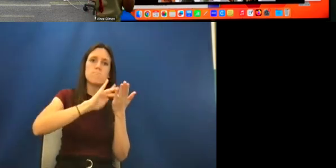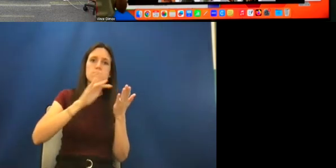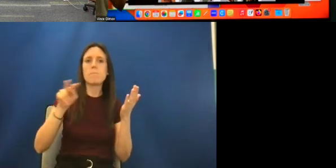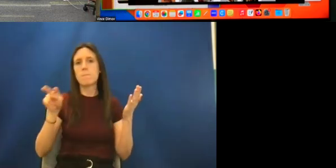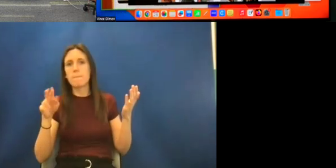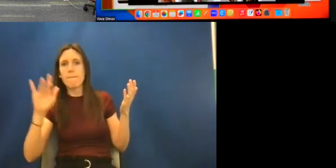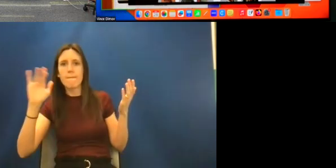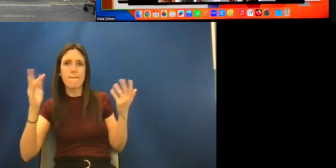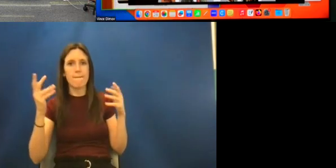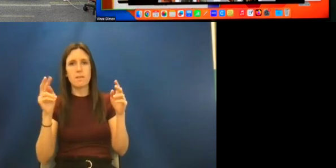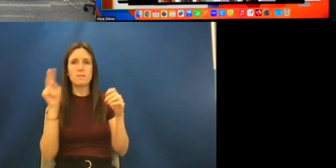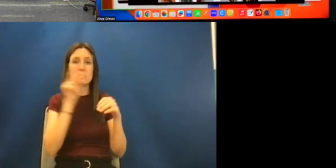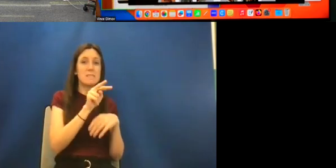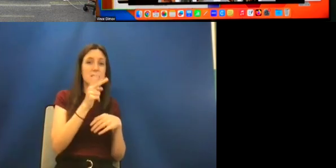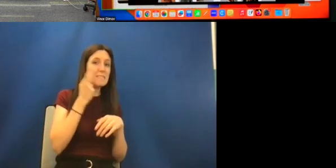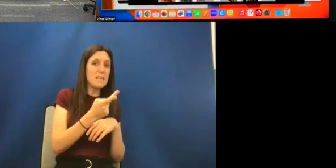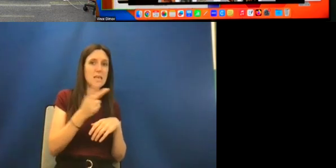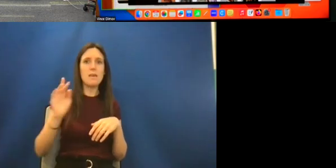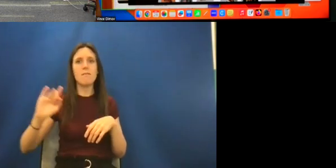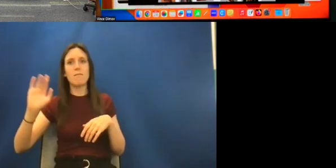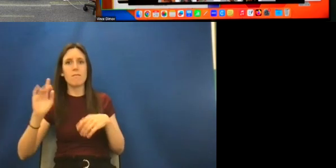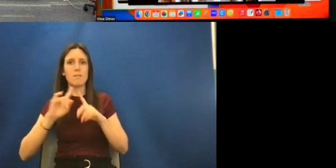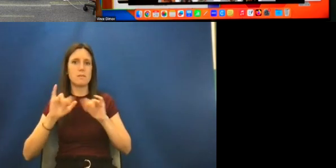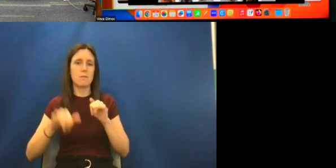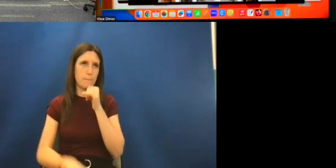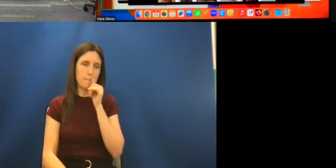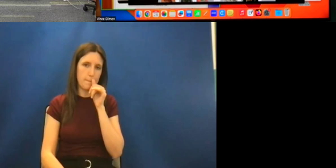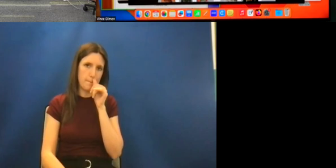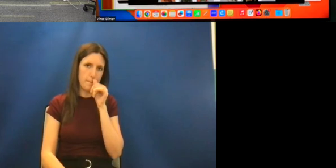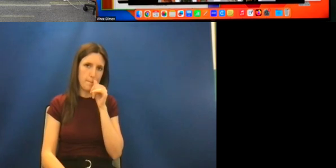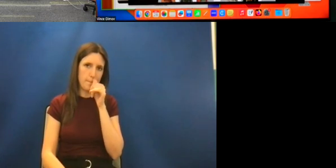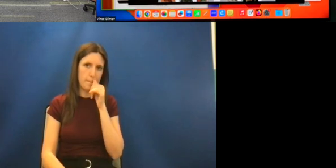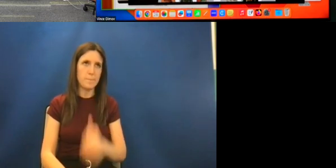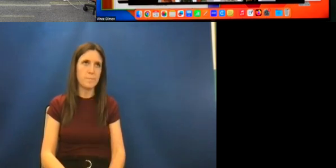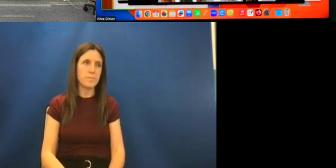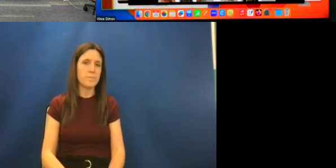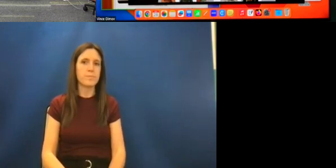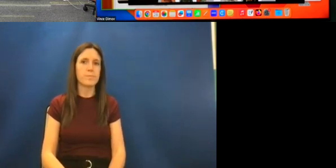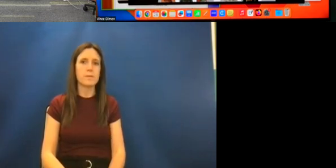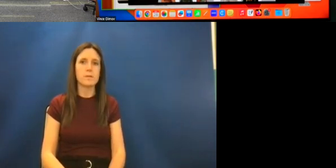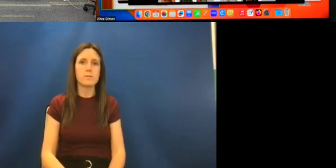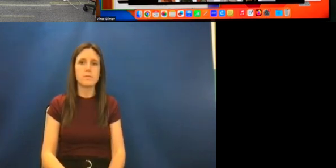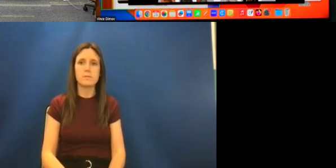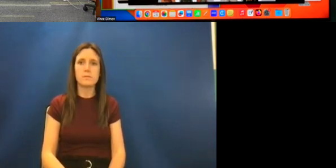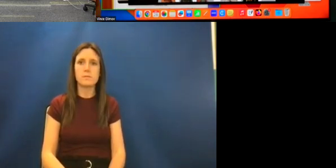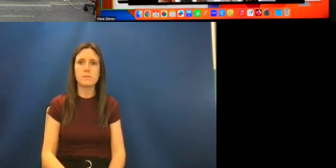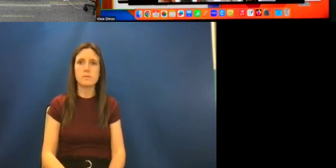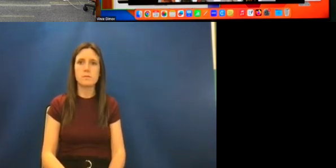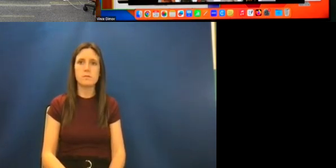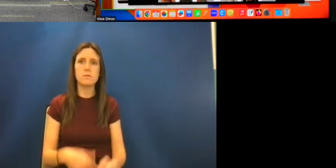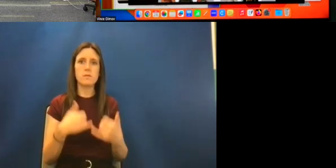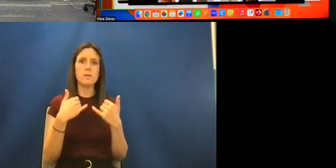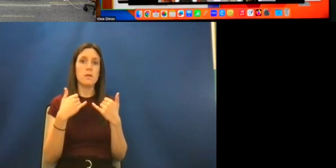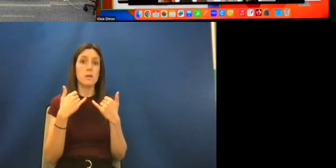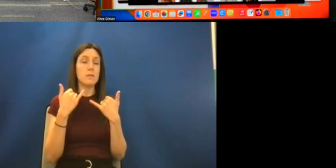monitor while I can see what's going on through my laptop. Does that make sense? Today I tried it, which is